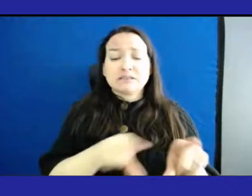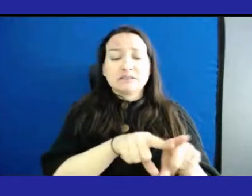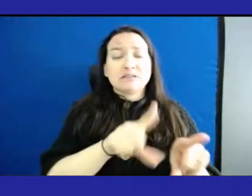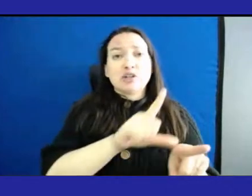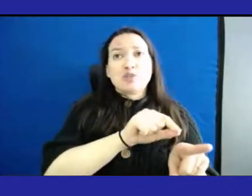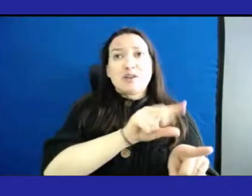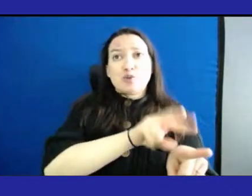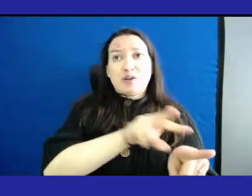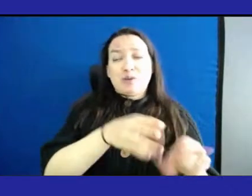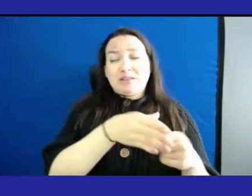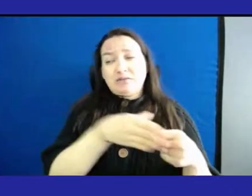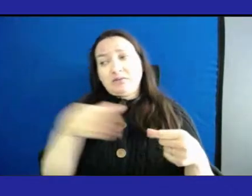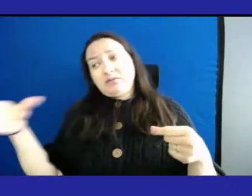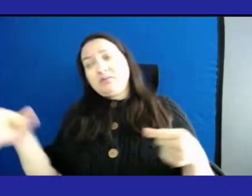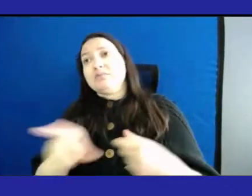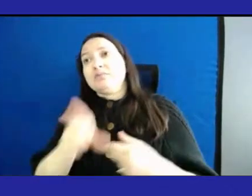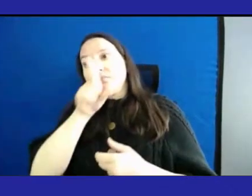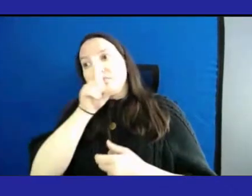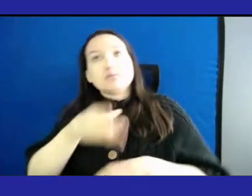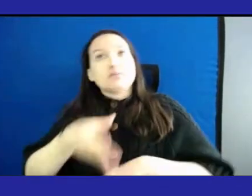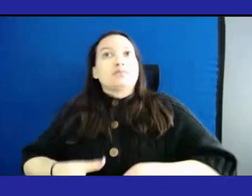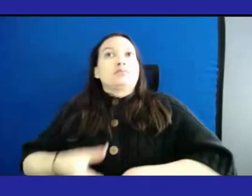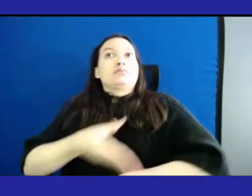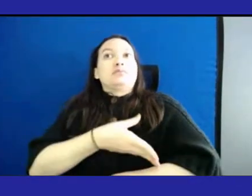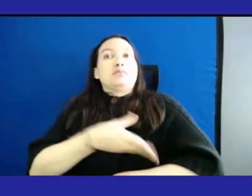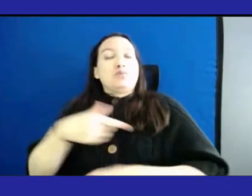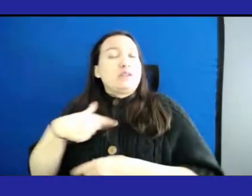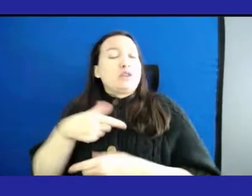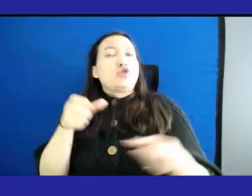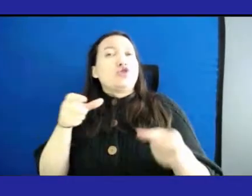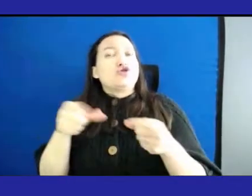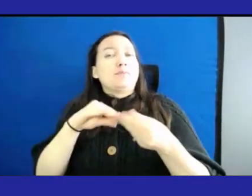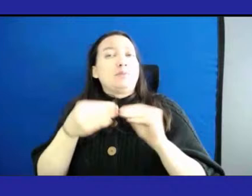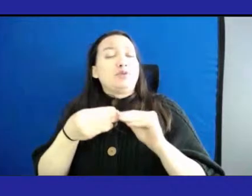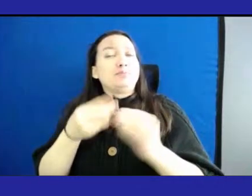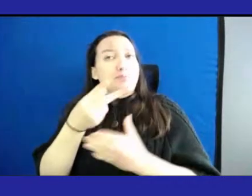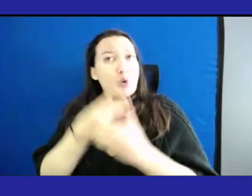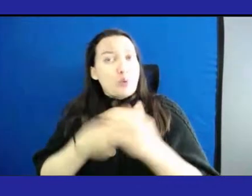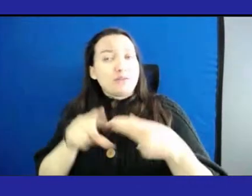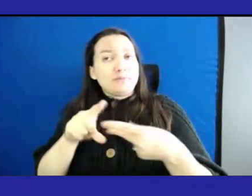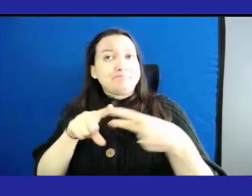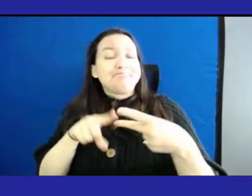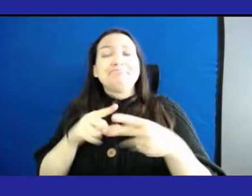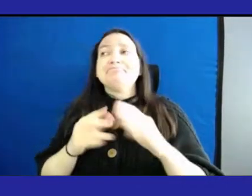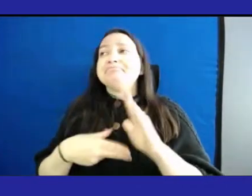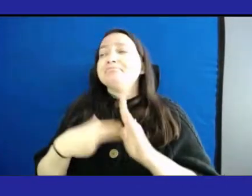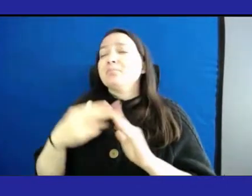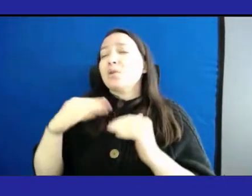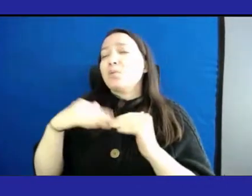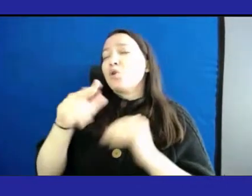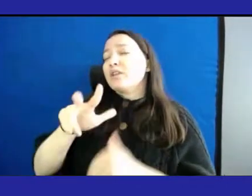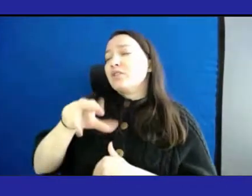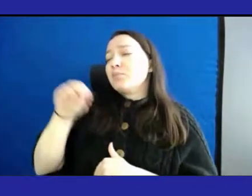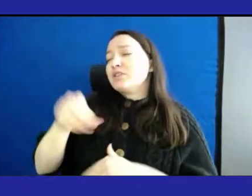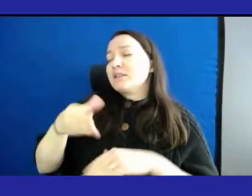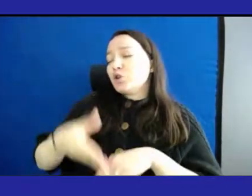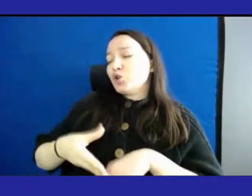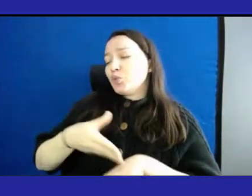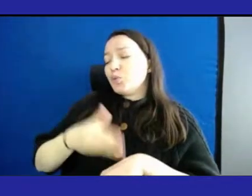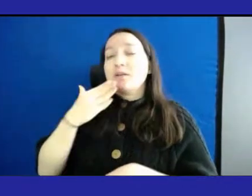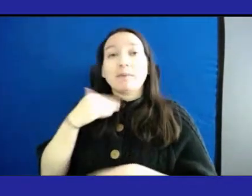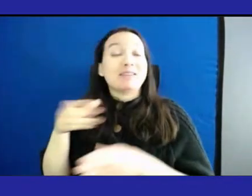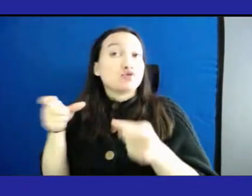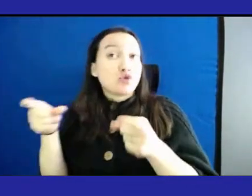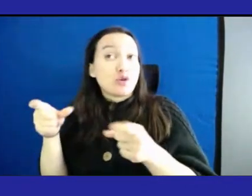we've achieved real improvements in our control rates for both. So we have more than a 3% improvement in diabetes control and